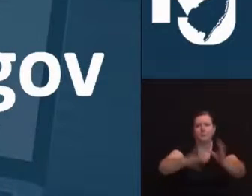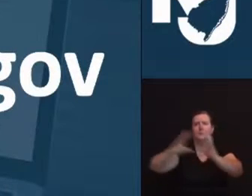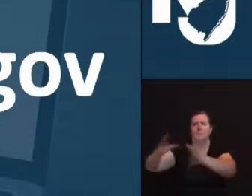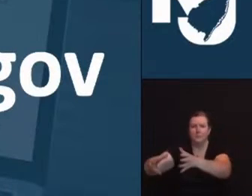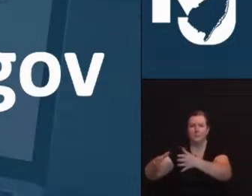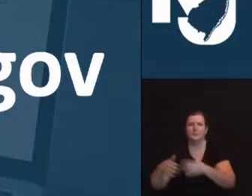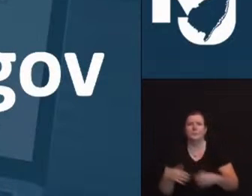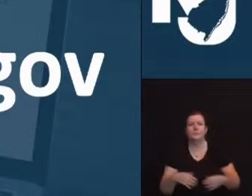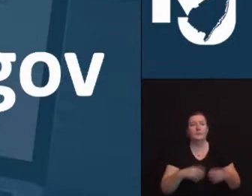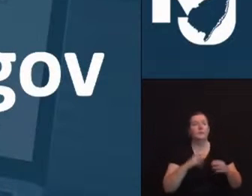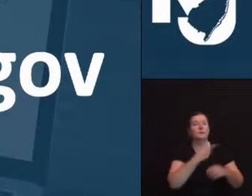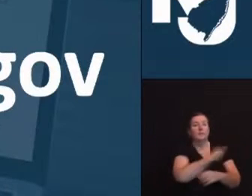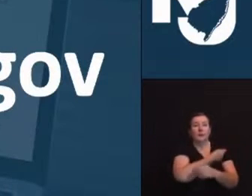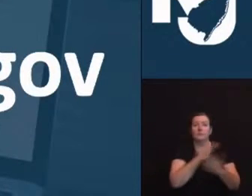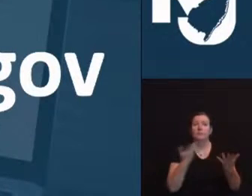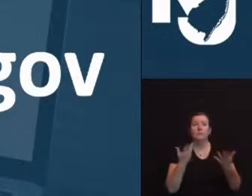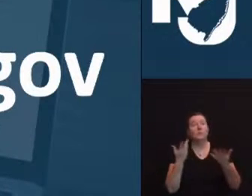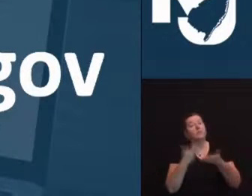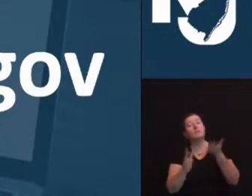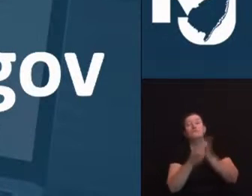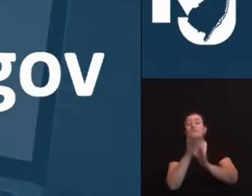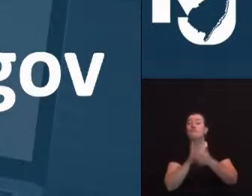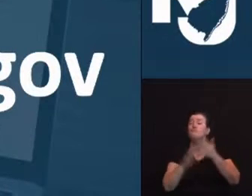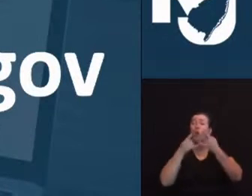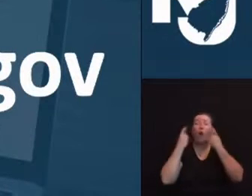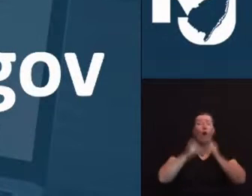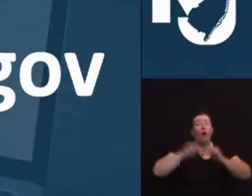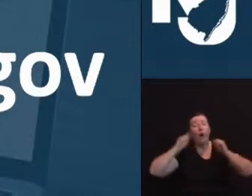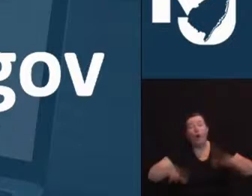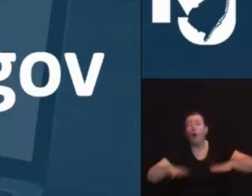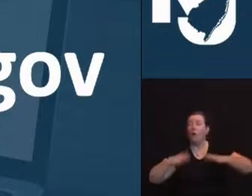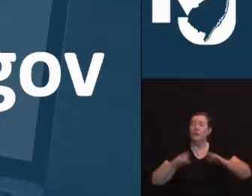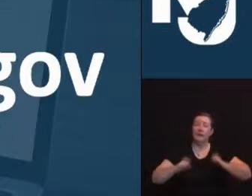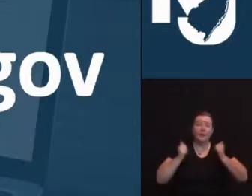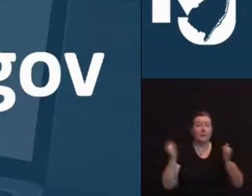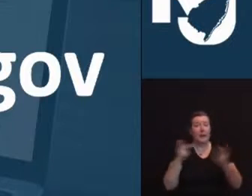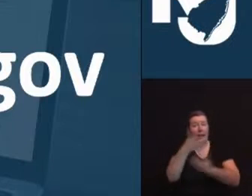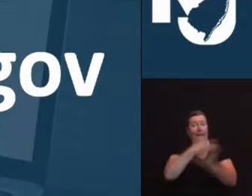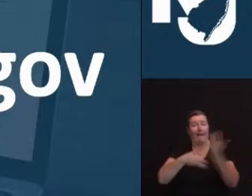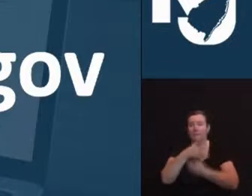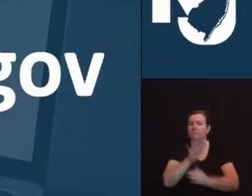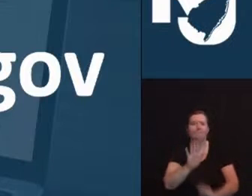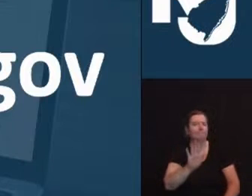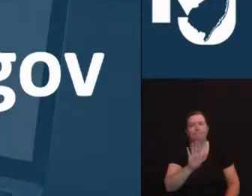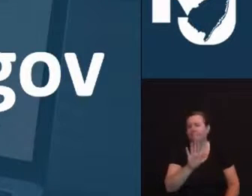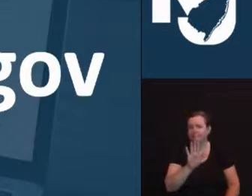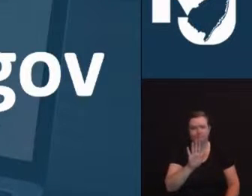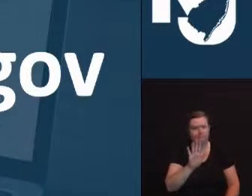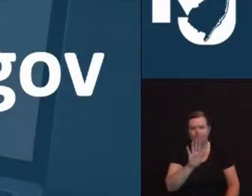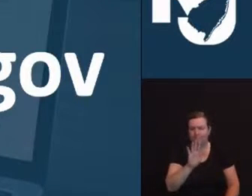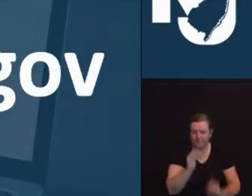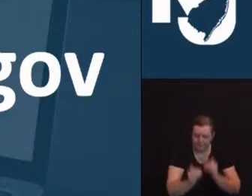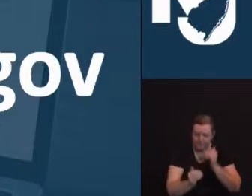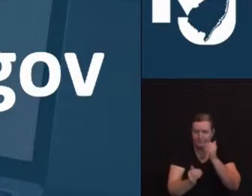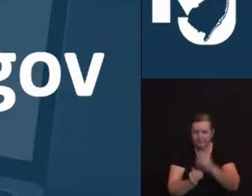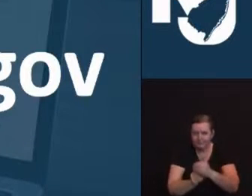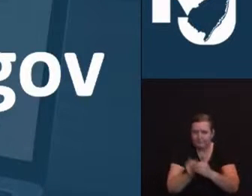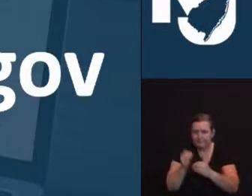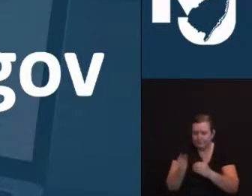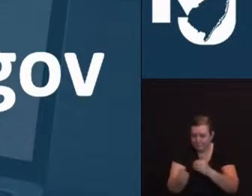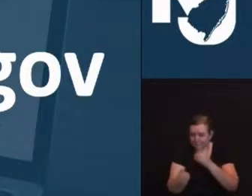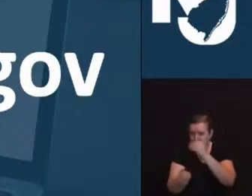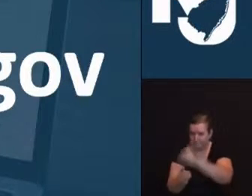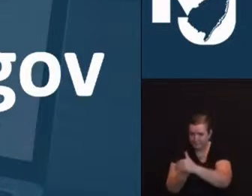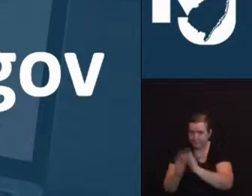masks. And to that end, I must again pull back the reins on another aspect of our reopening. It gives me no joy to be doing this, by the